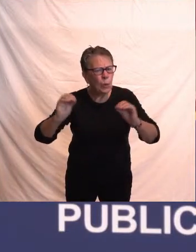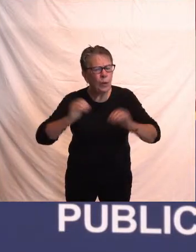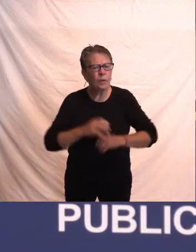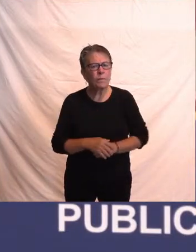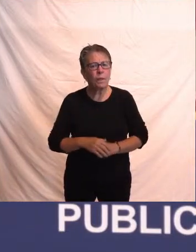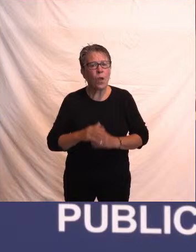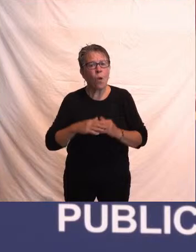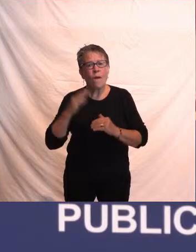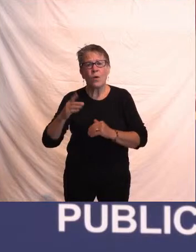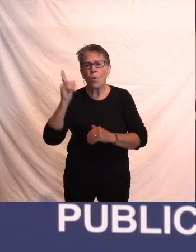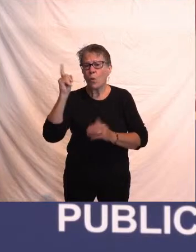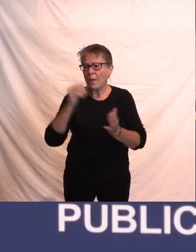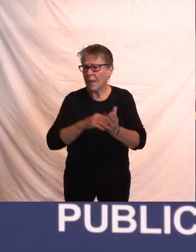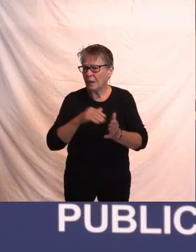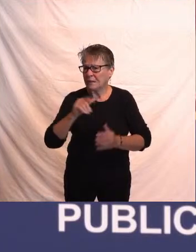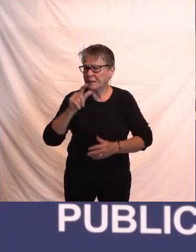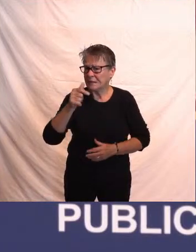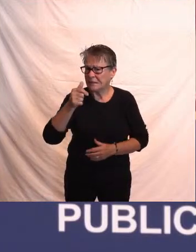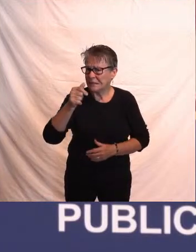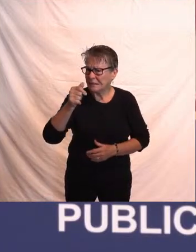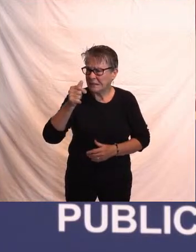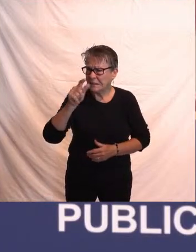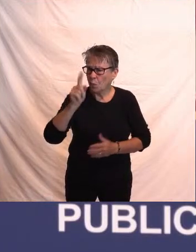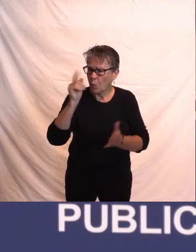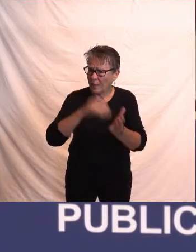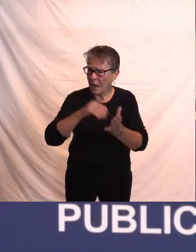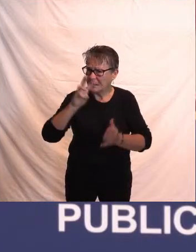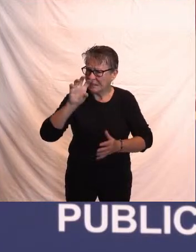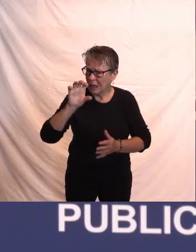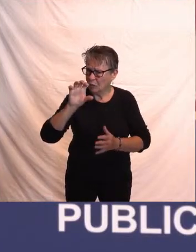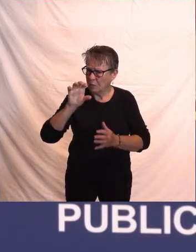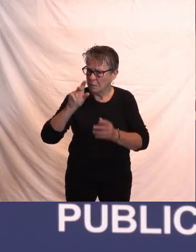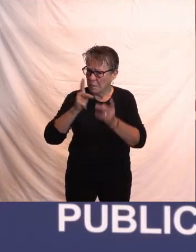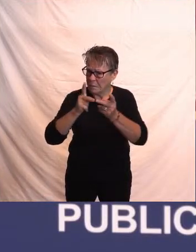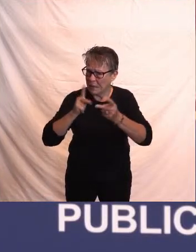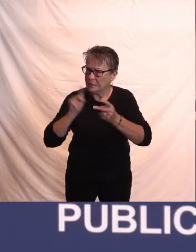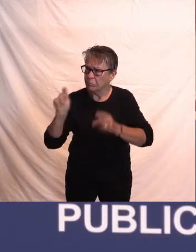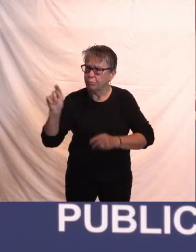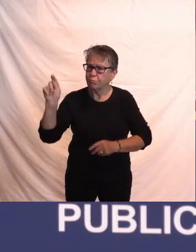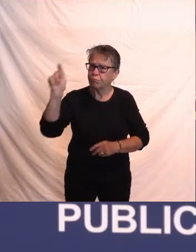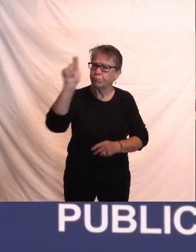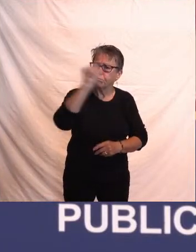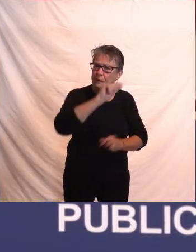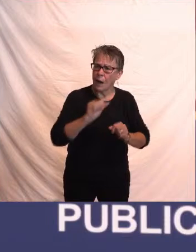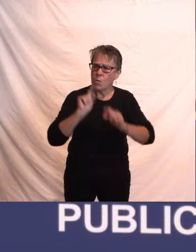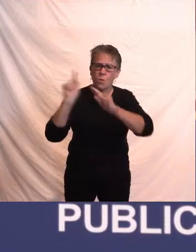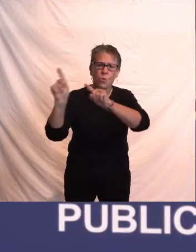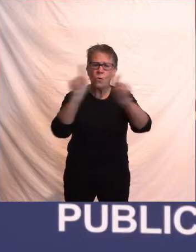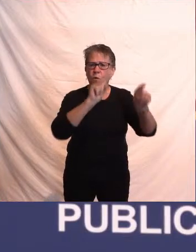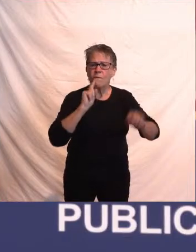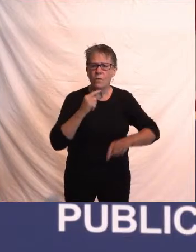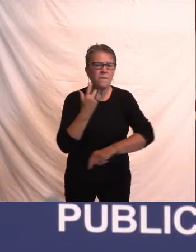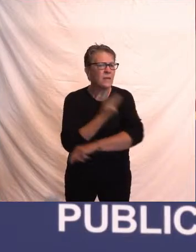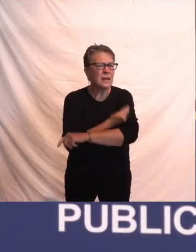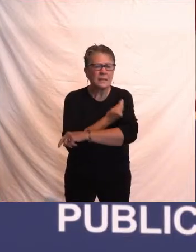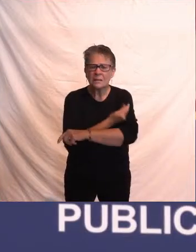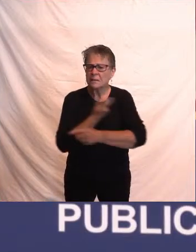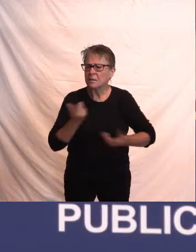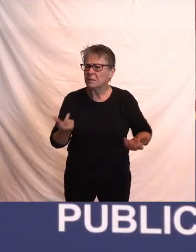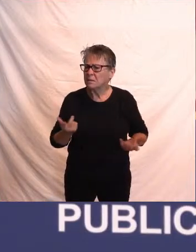Pfizer vaccine. Please call the Department of Health Vaccine Call Center at